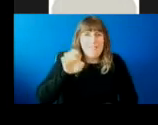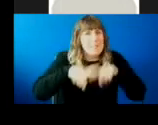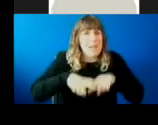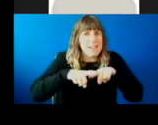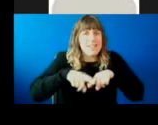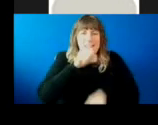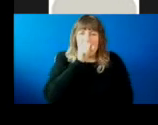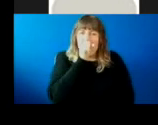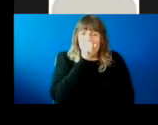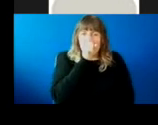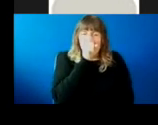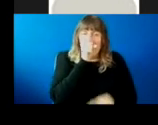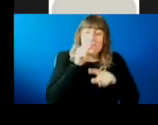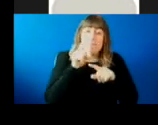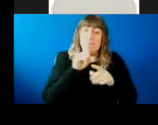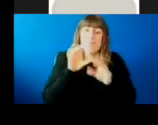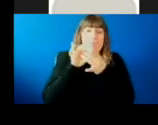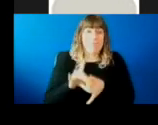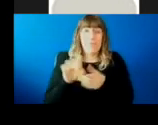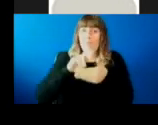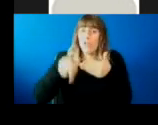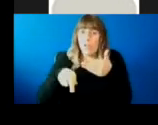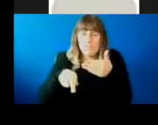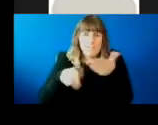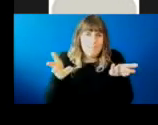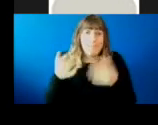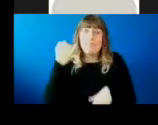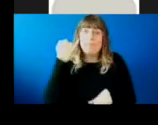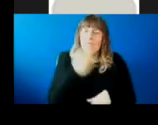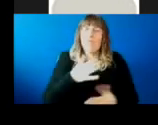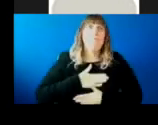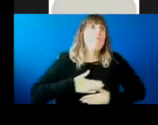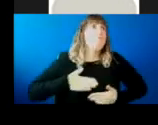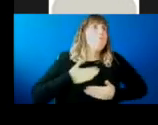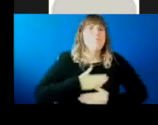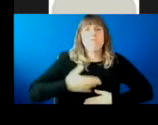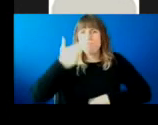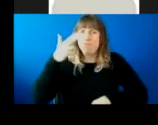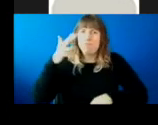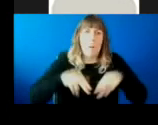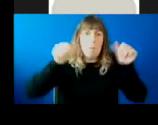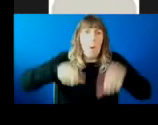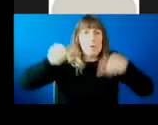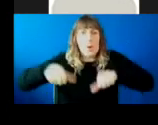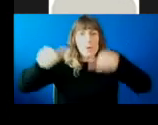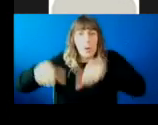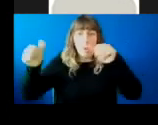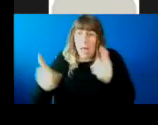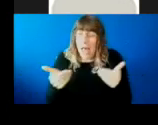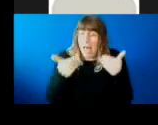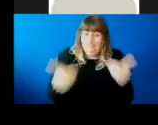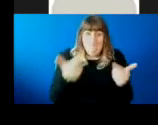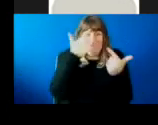Again, it comes down to results. If you are having the time of your life posting every 5 seconds, I say go for